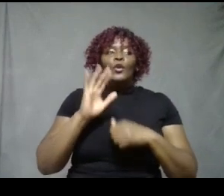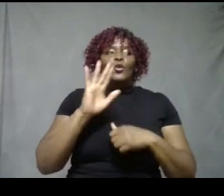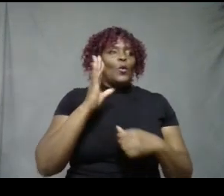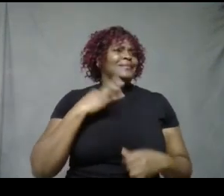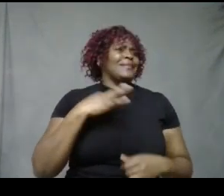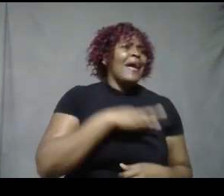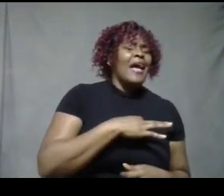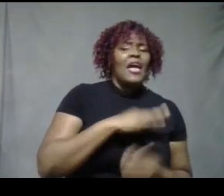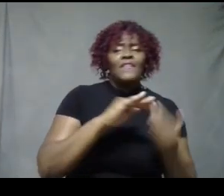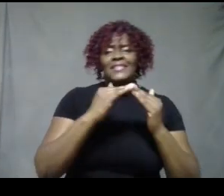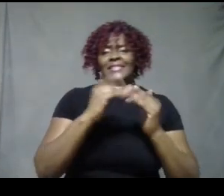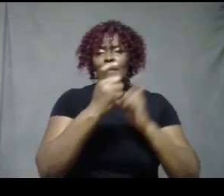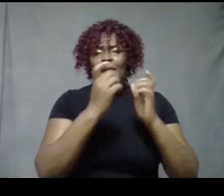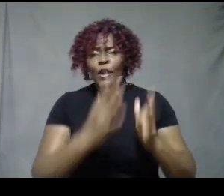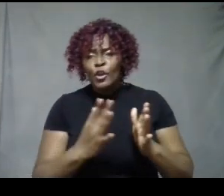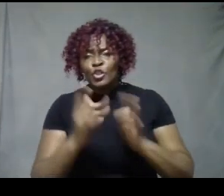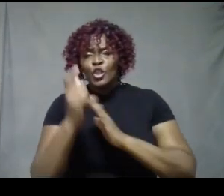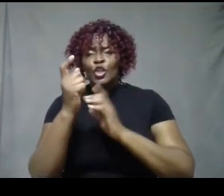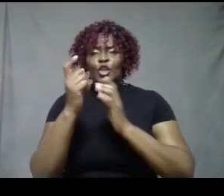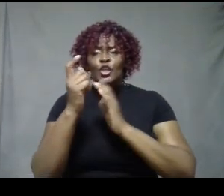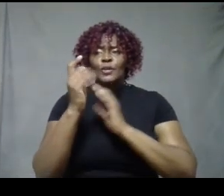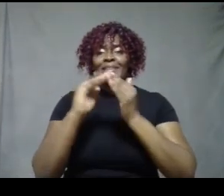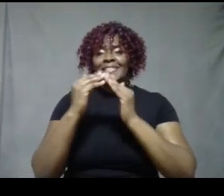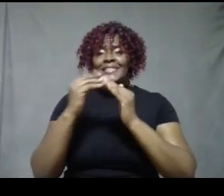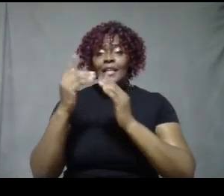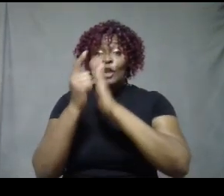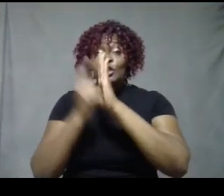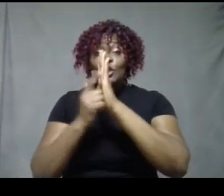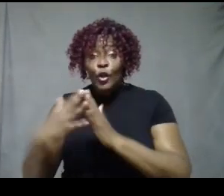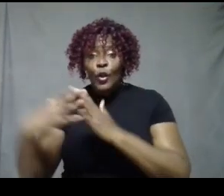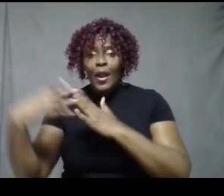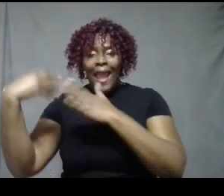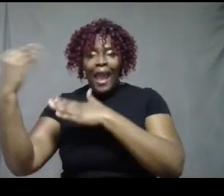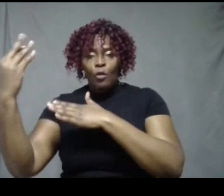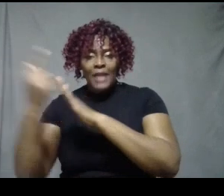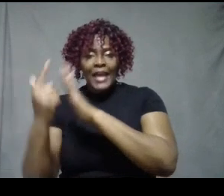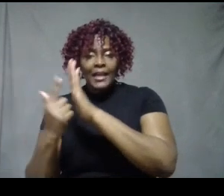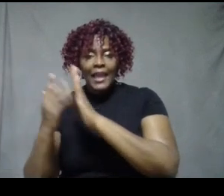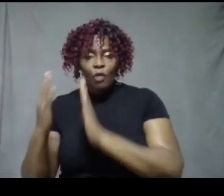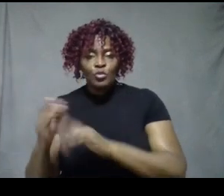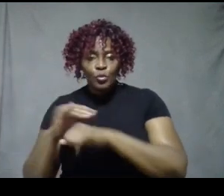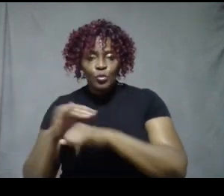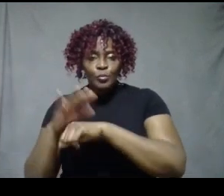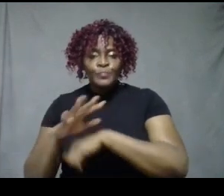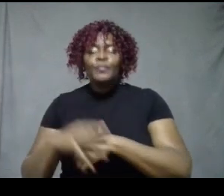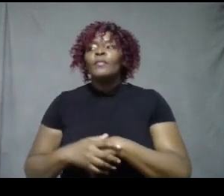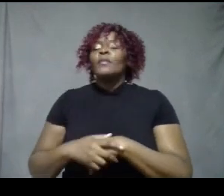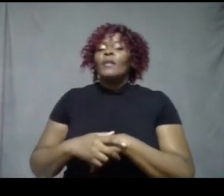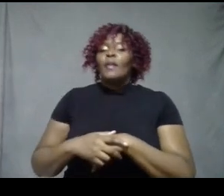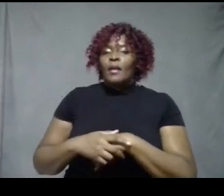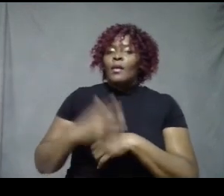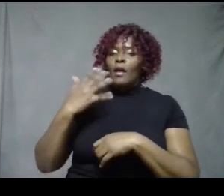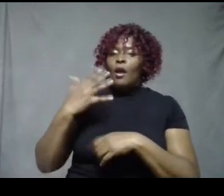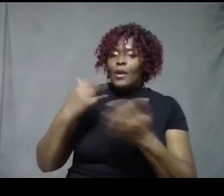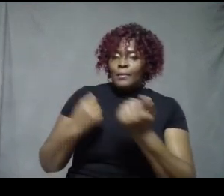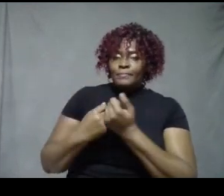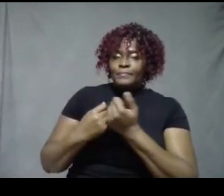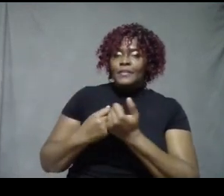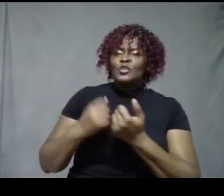attorney, outside counsel, the private side of this project is going to be just